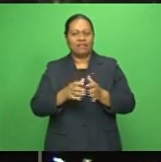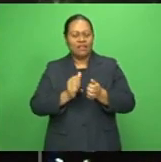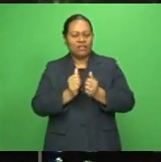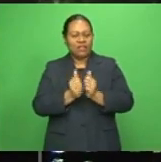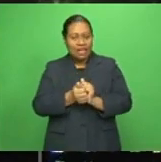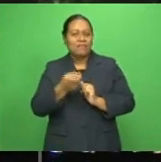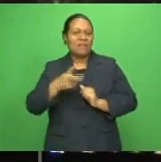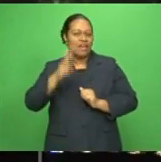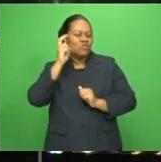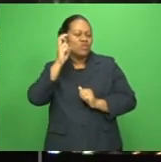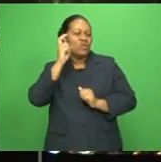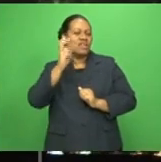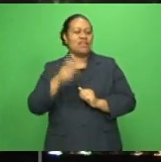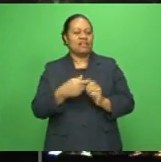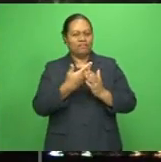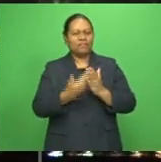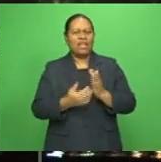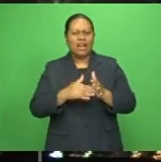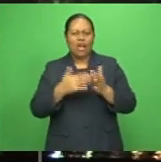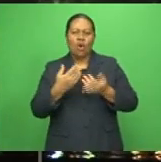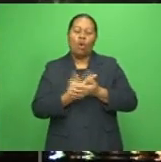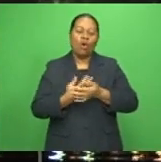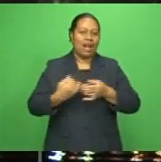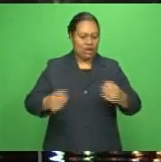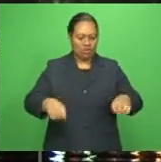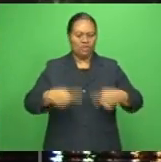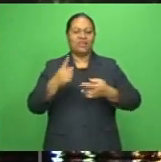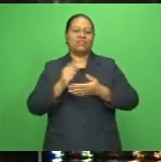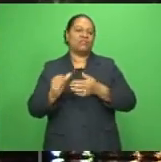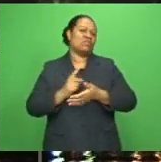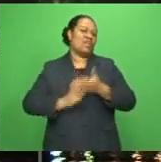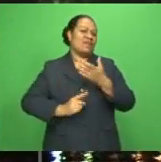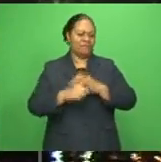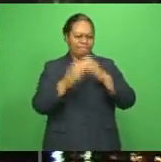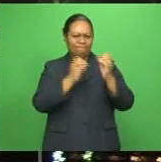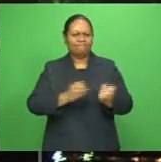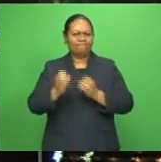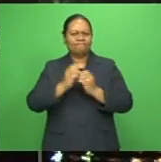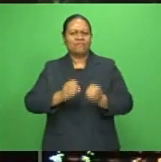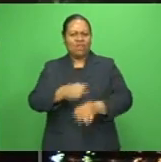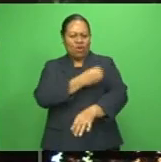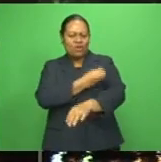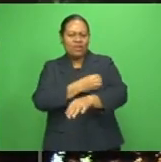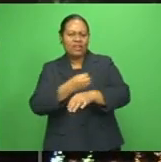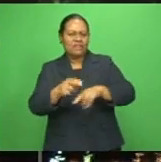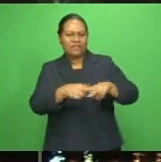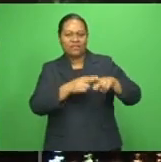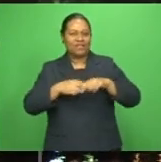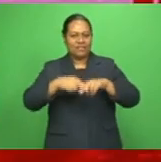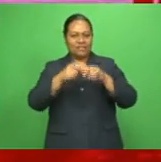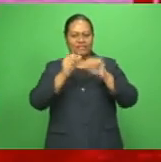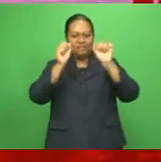reports, first on the list is the upcoming online competition organised by the Oceania Weightlifting Federation.